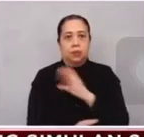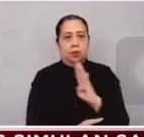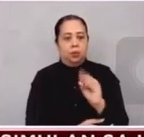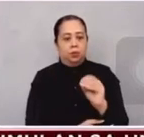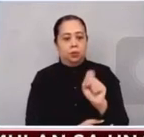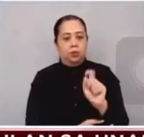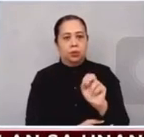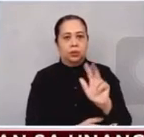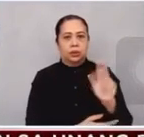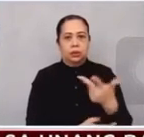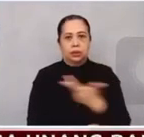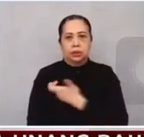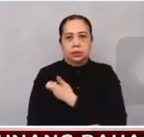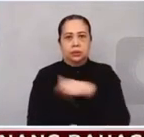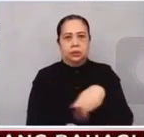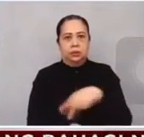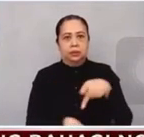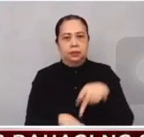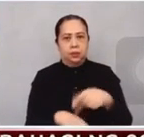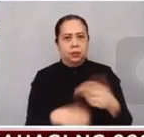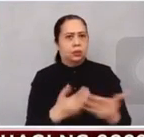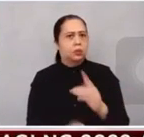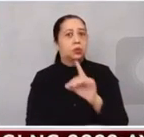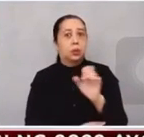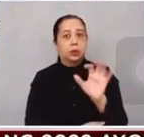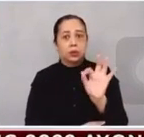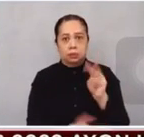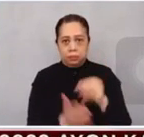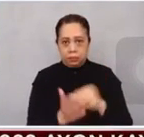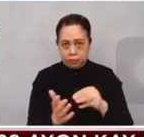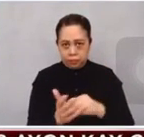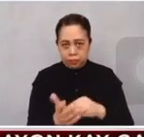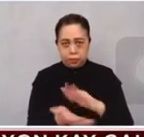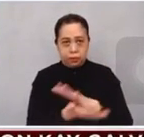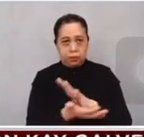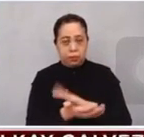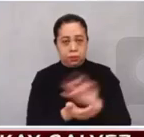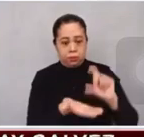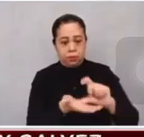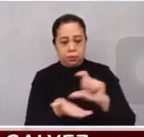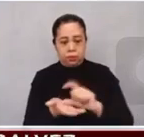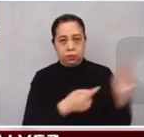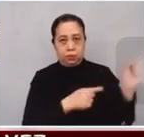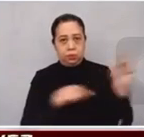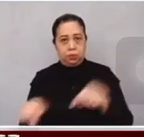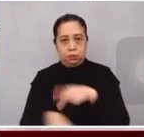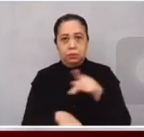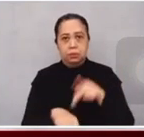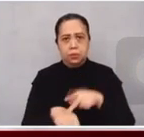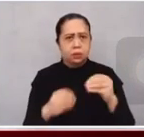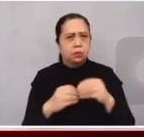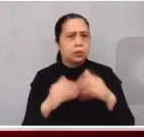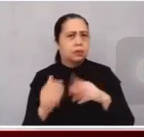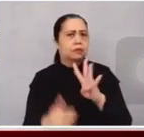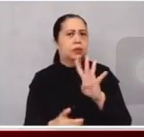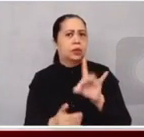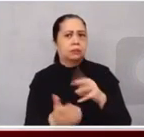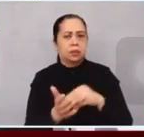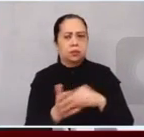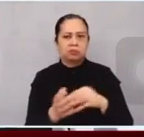sa Pilipinas. Sa halos 109 million COVID vaccine doses na dumating sa bansa, higit 48 million pa ang